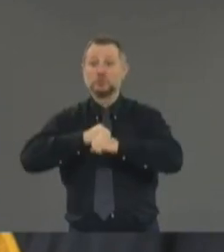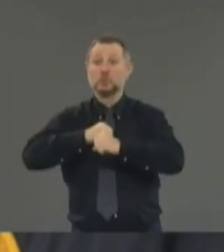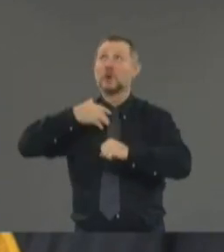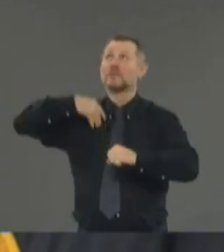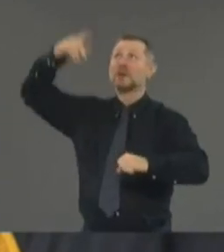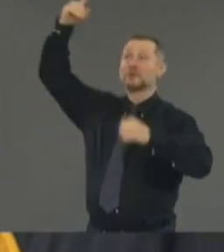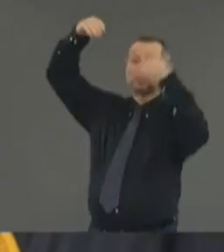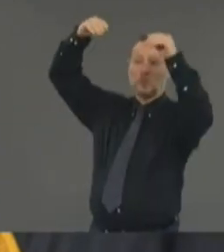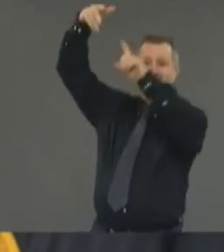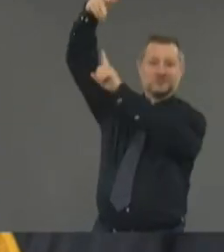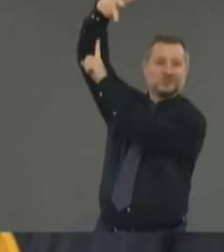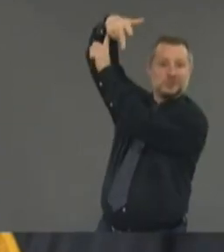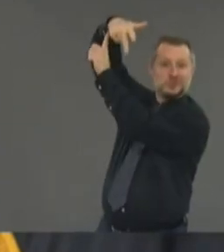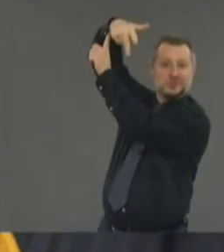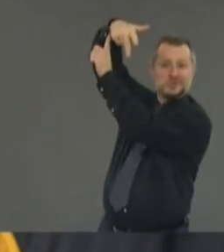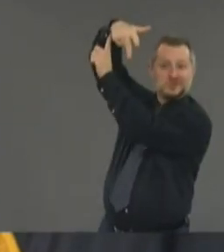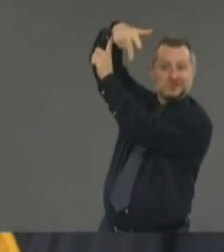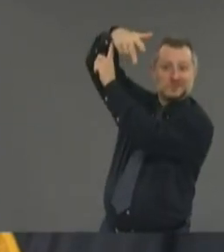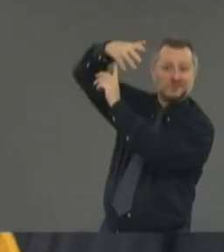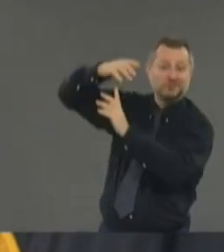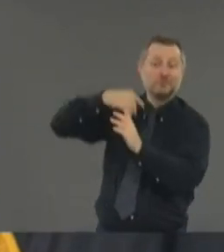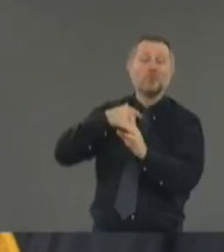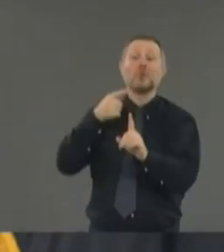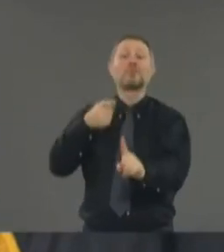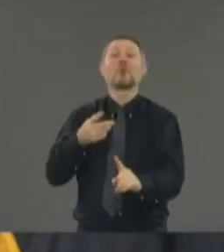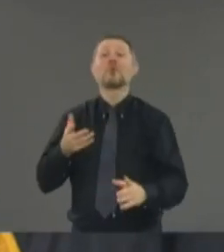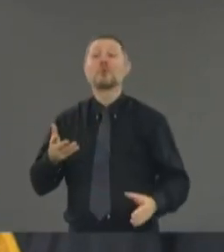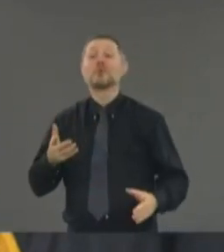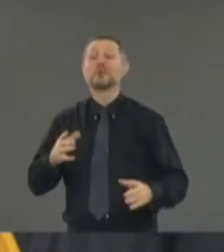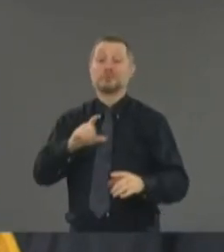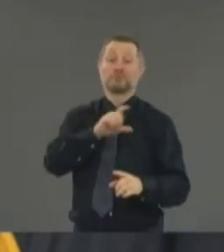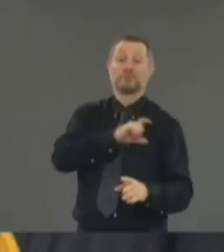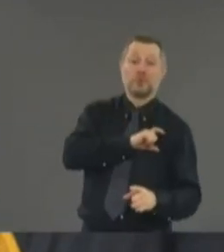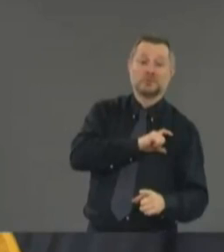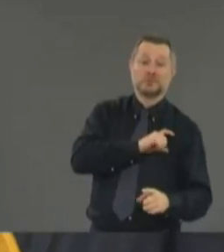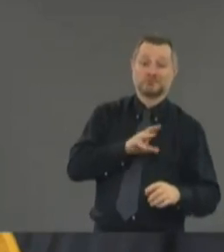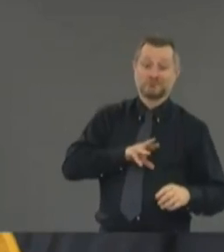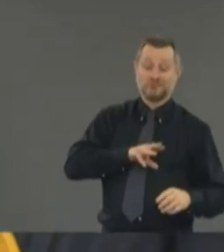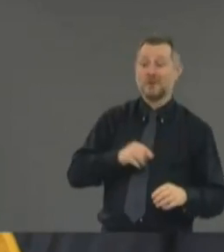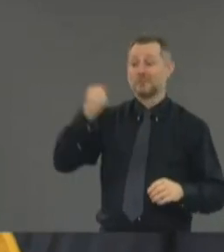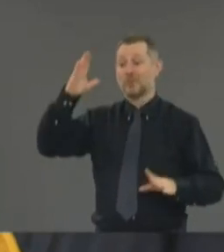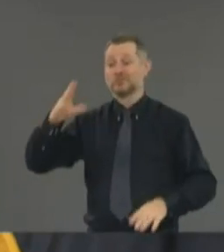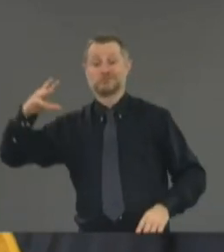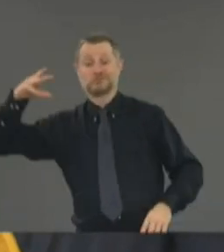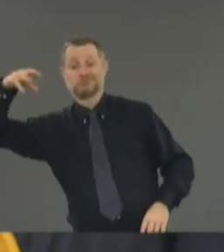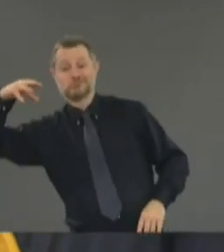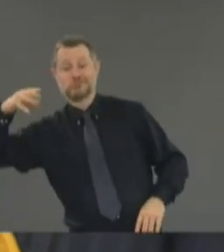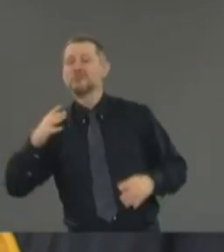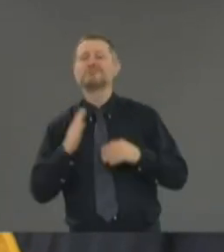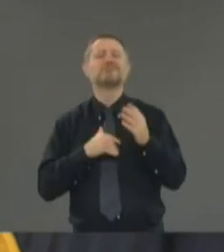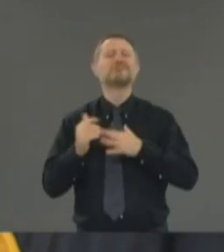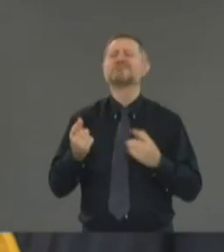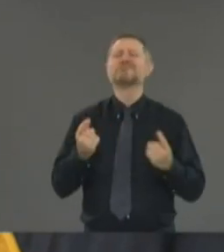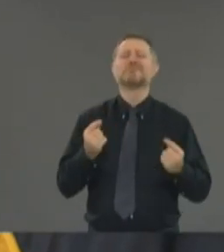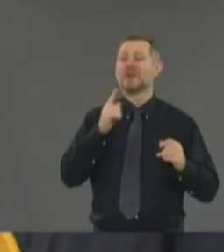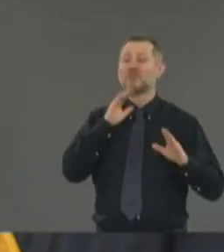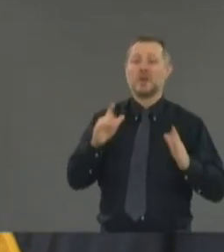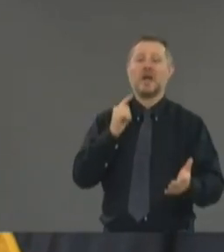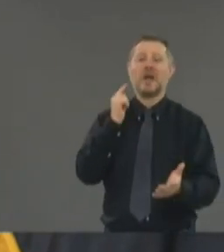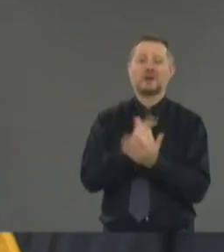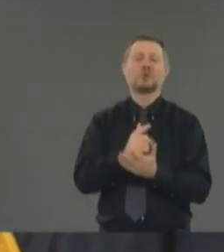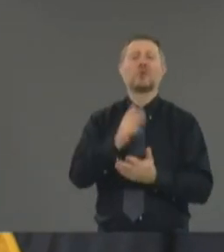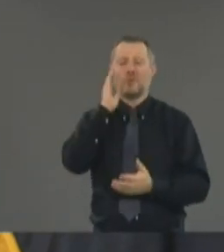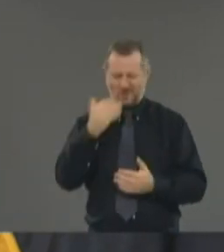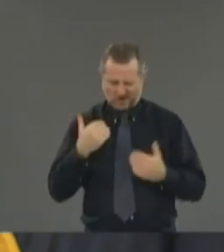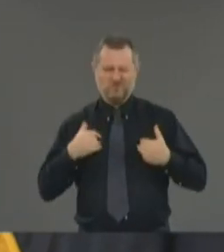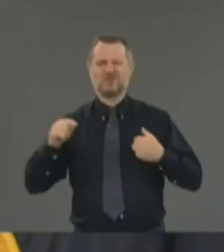But my point to the police and the protesters is, whatever you do, just assume that it's going to be videotaped,